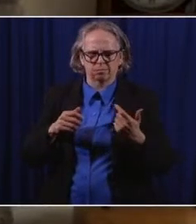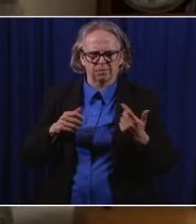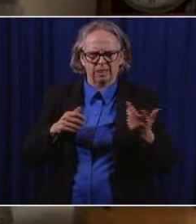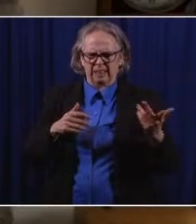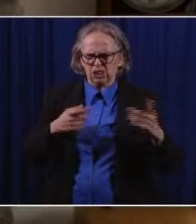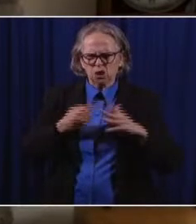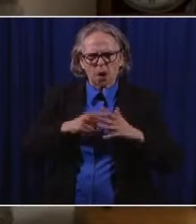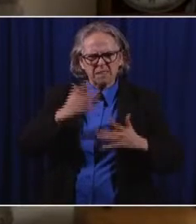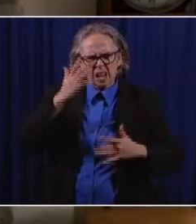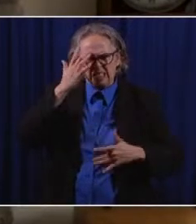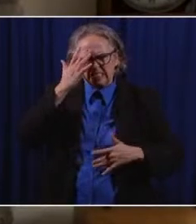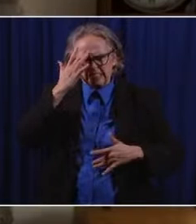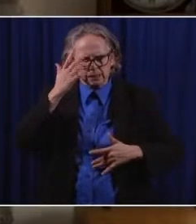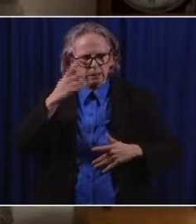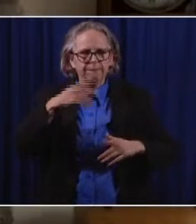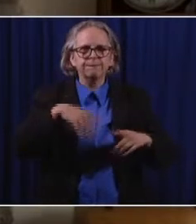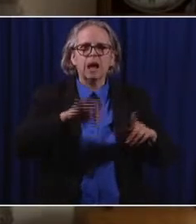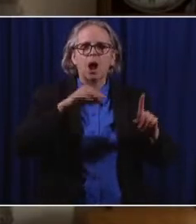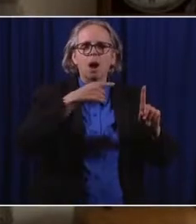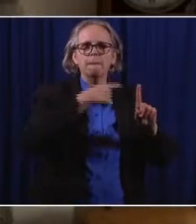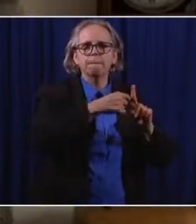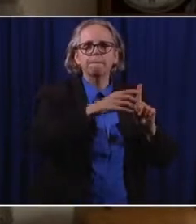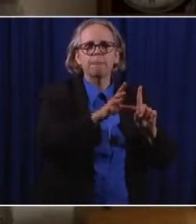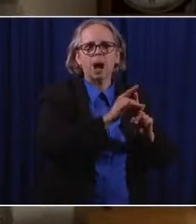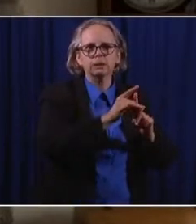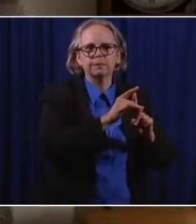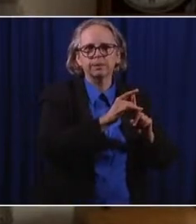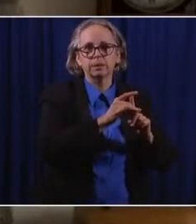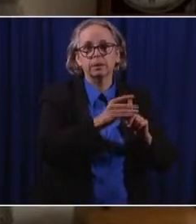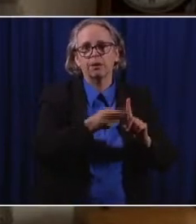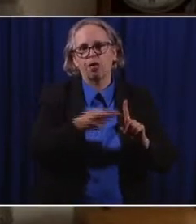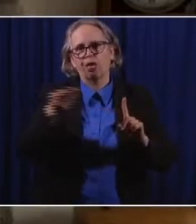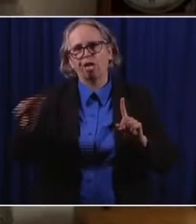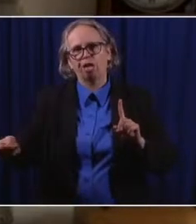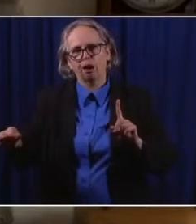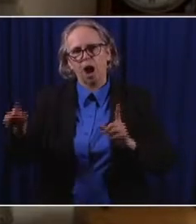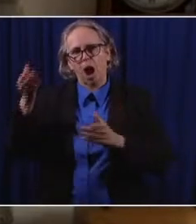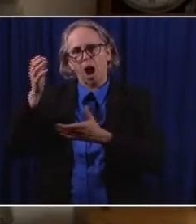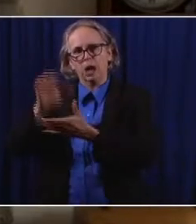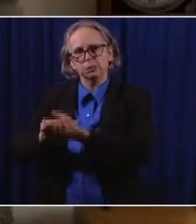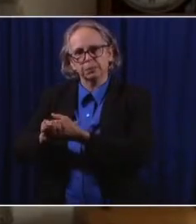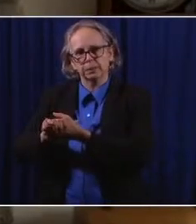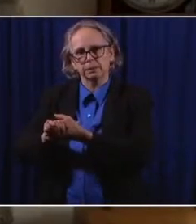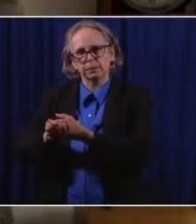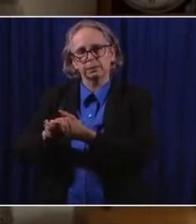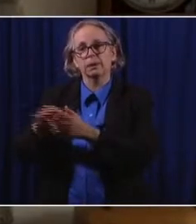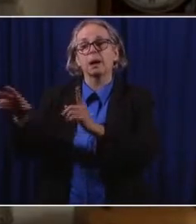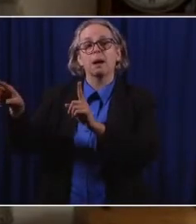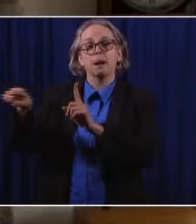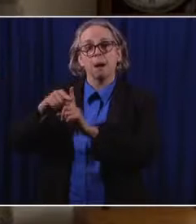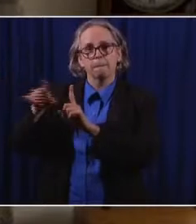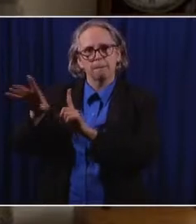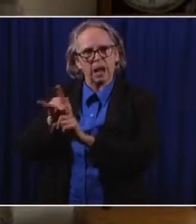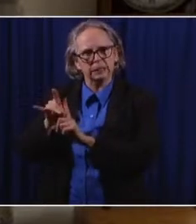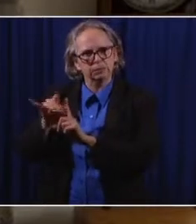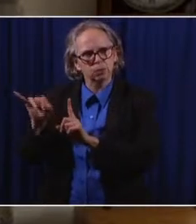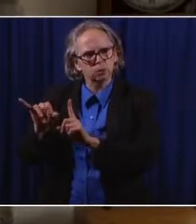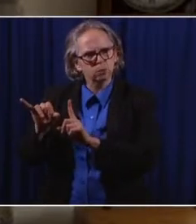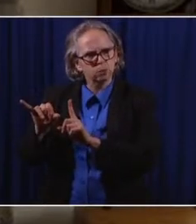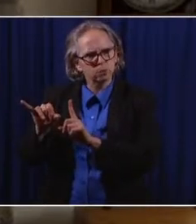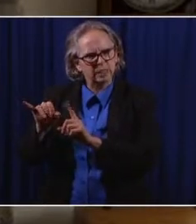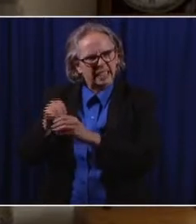tested positive. Now her husband also is COVID positive. These are just